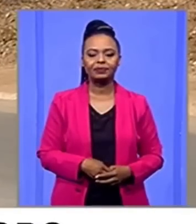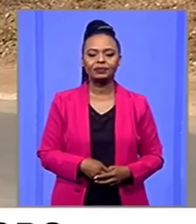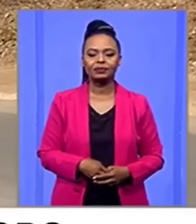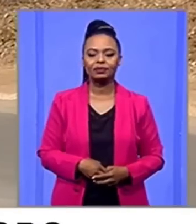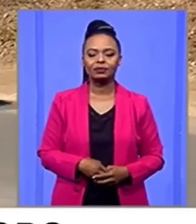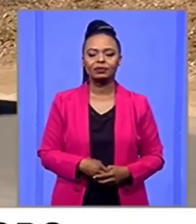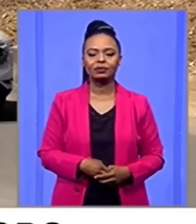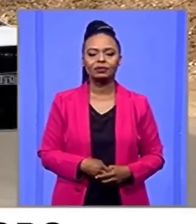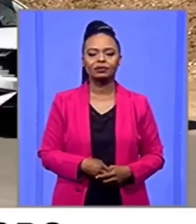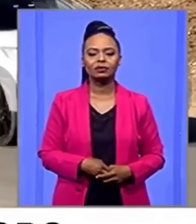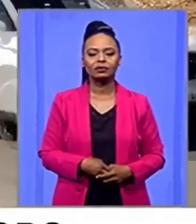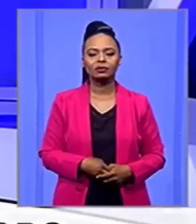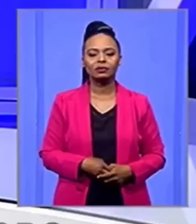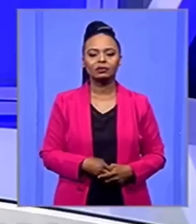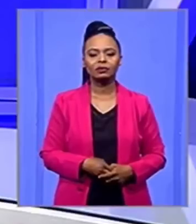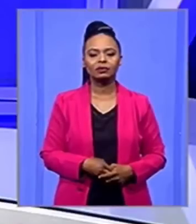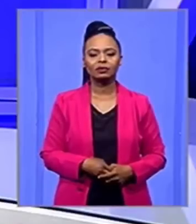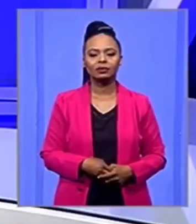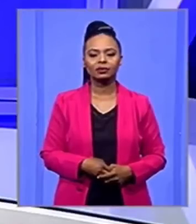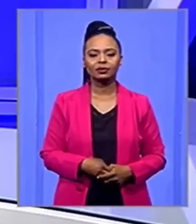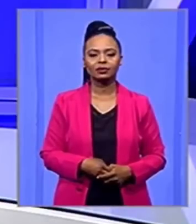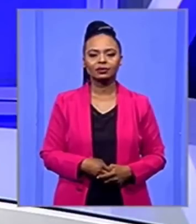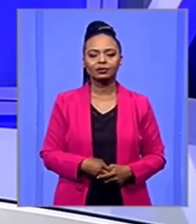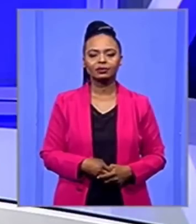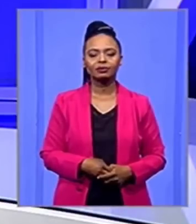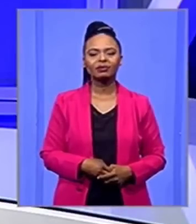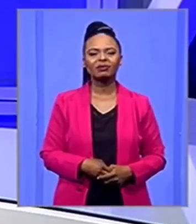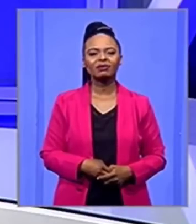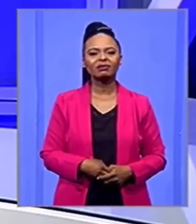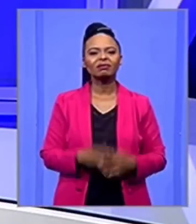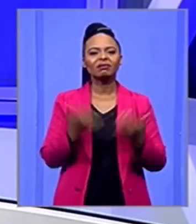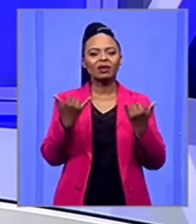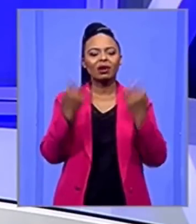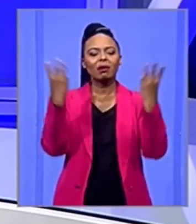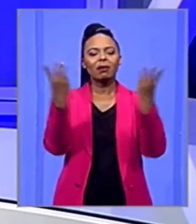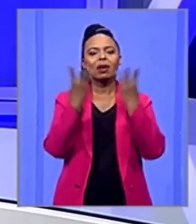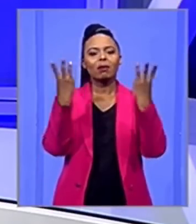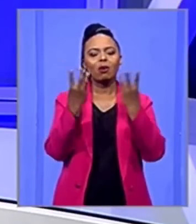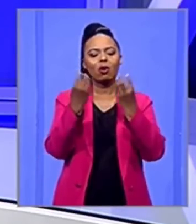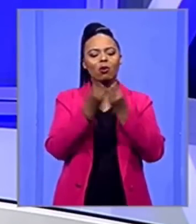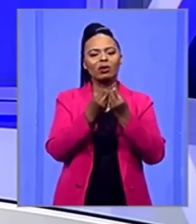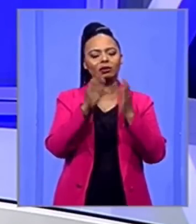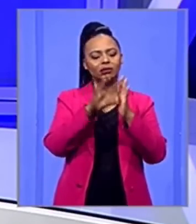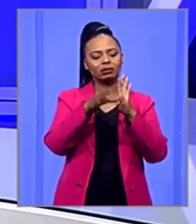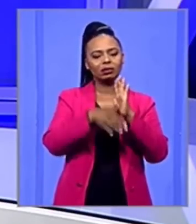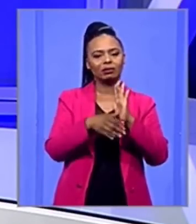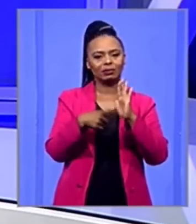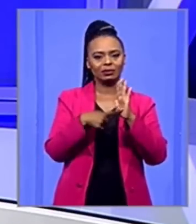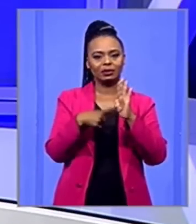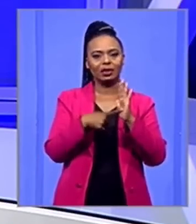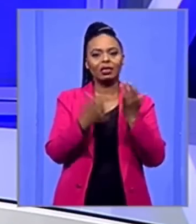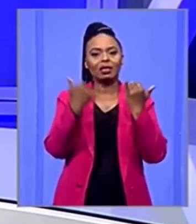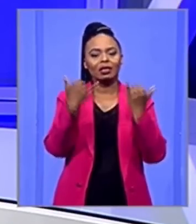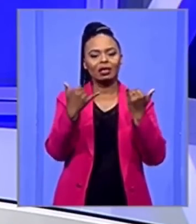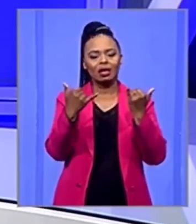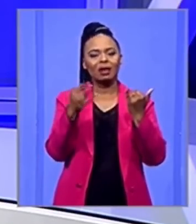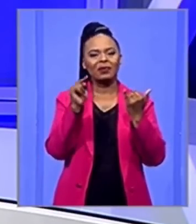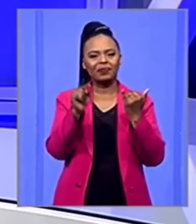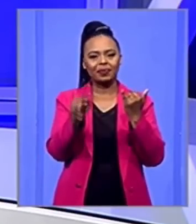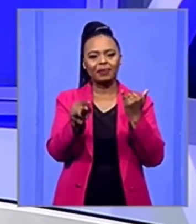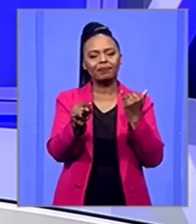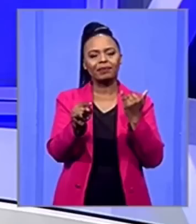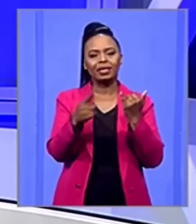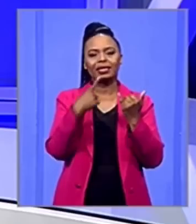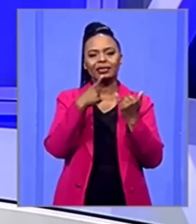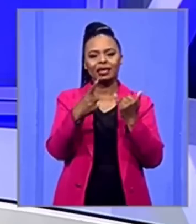SABC, Bakersford. Batho bao ba phelago ka bogolofadi ba dirile boipiletšo bja go akaretšwa go